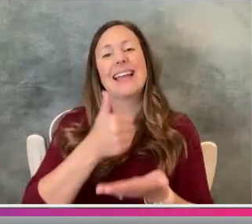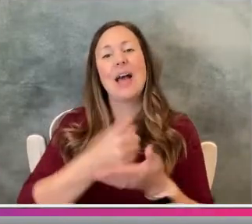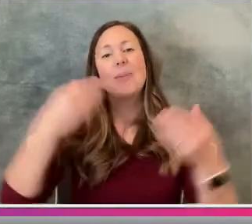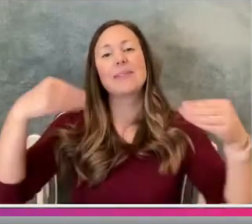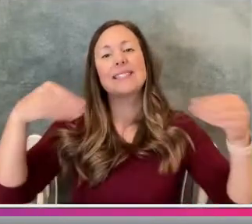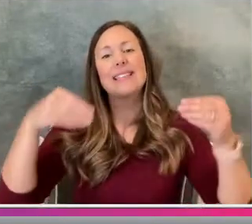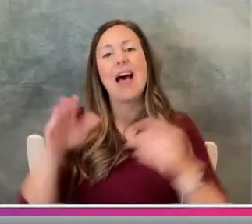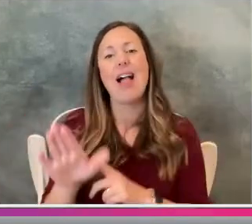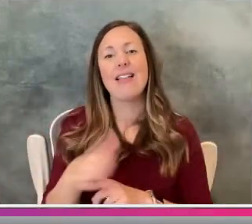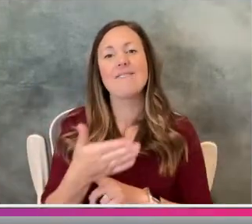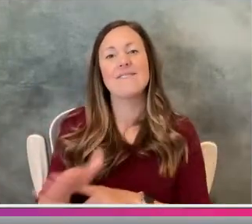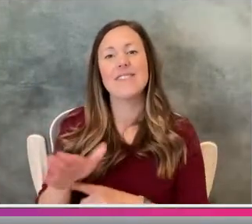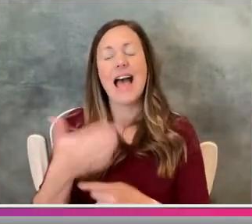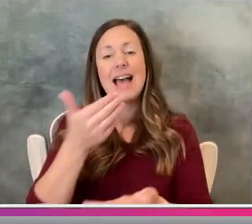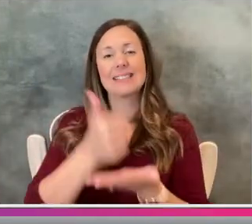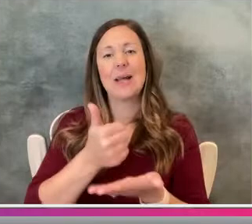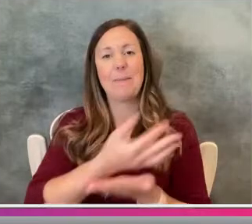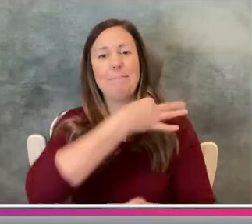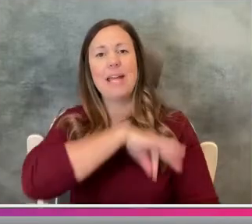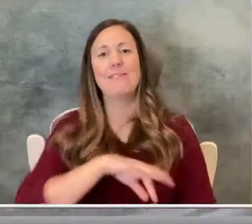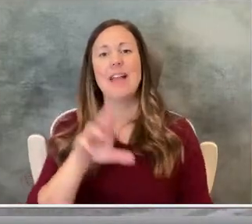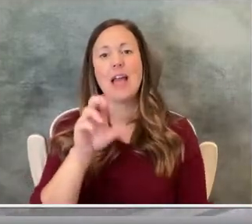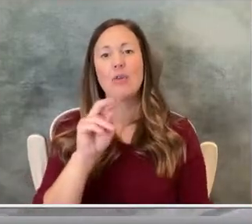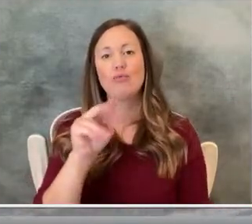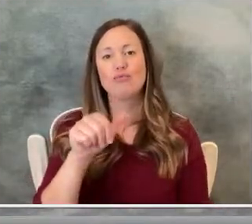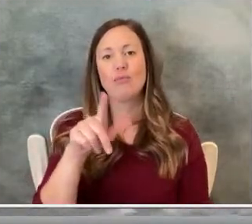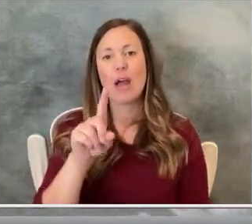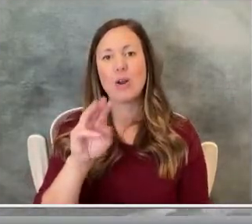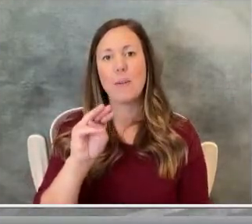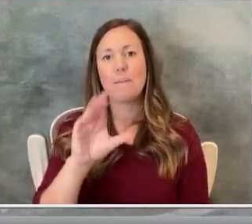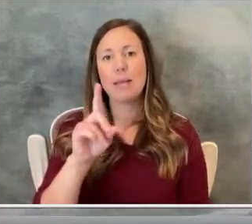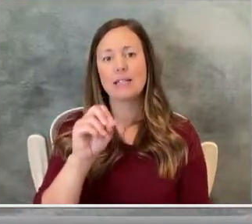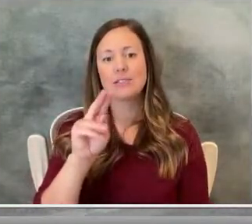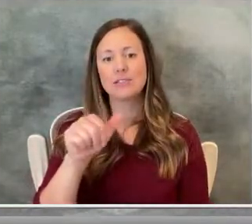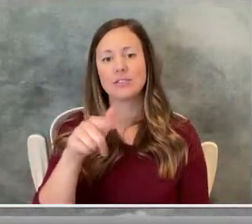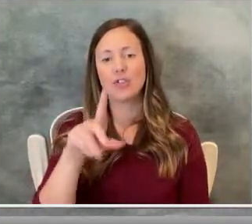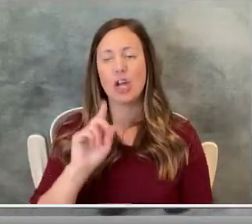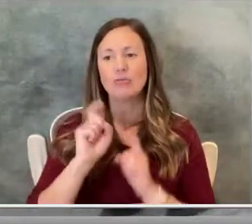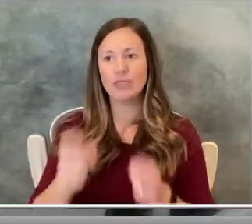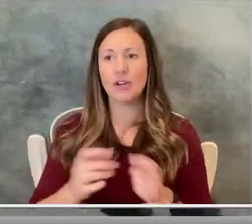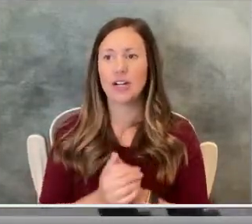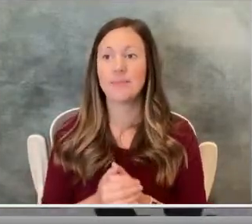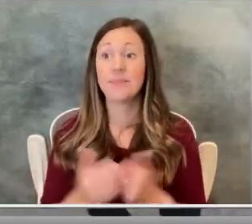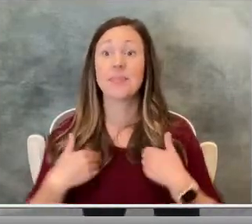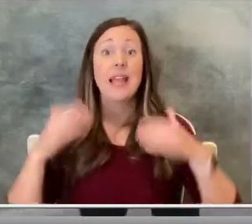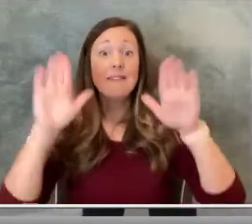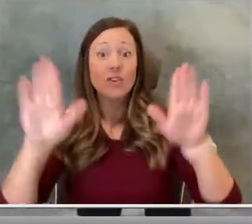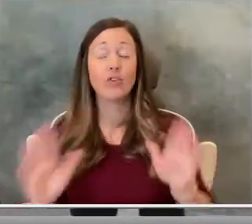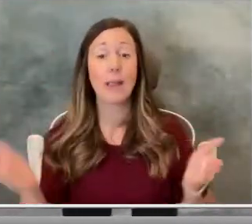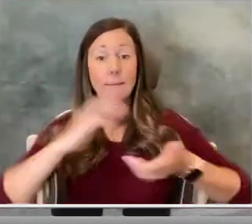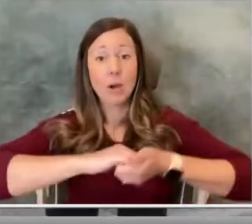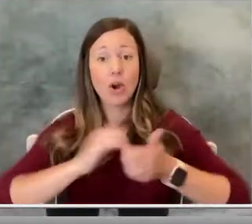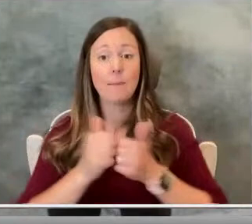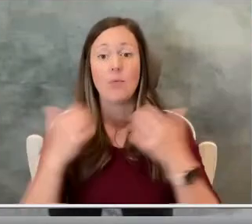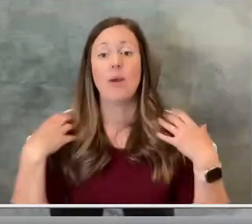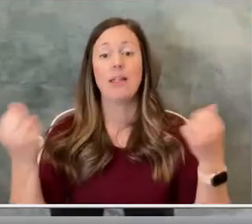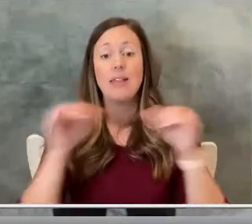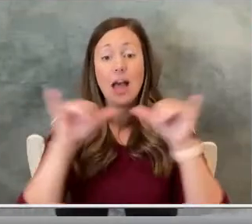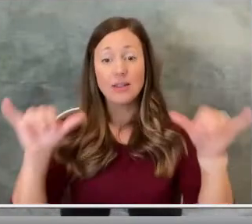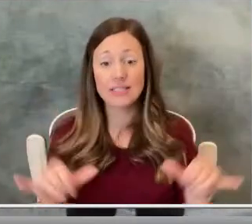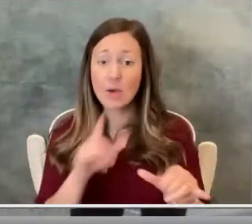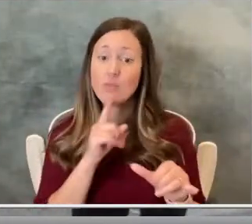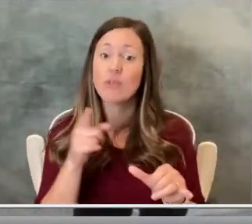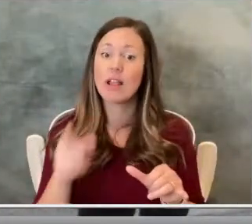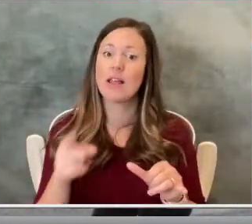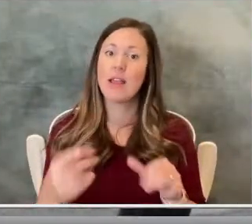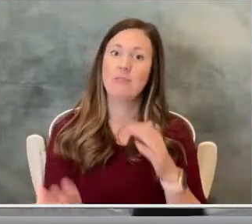Ronald McDonald House Charities of Kansas City. We have such a great partnership with the health system. They've been a huge part of our